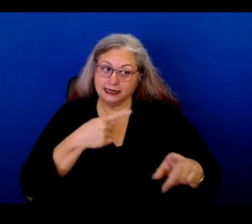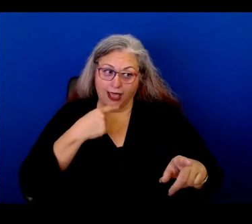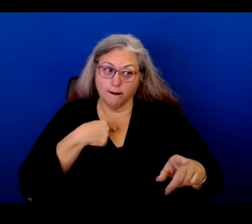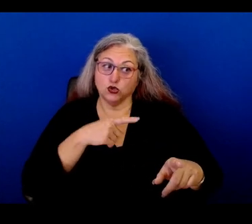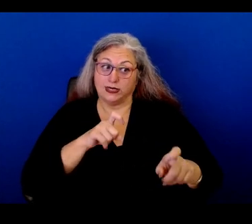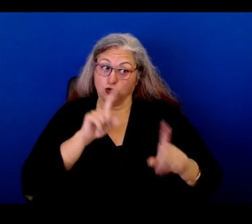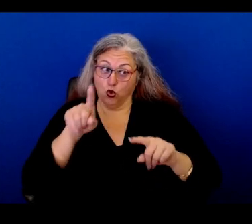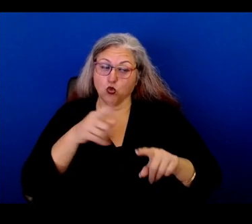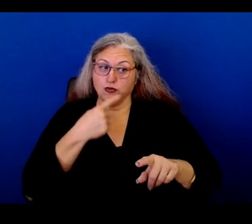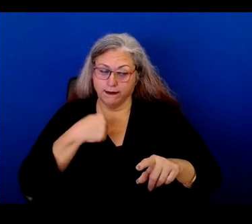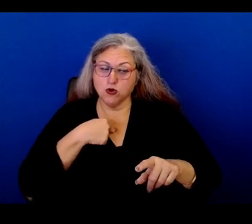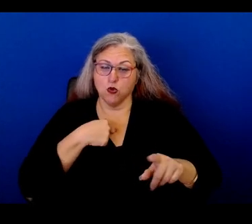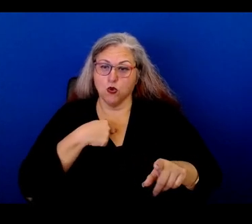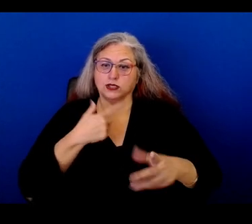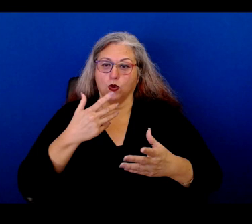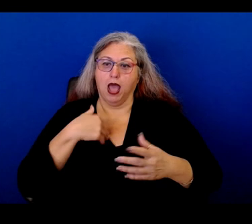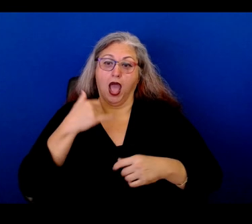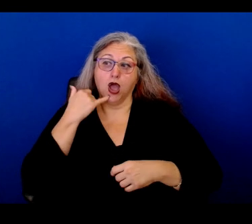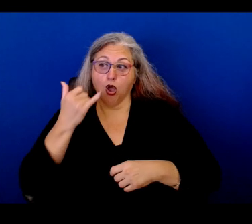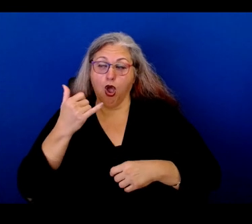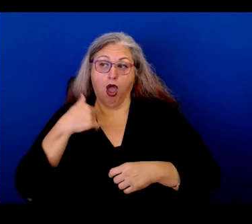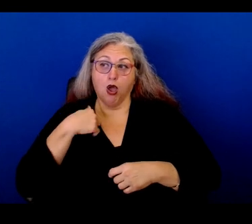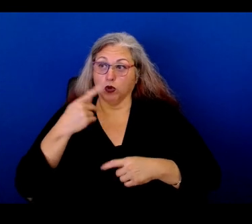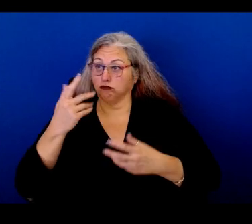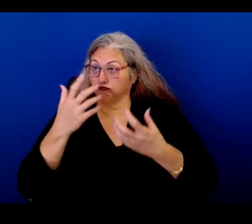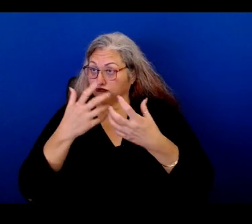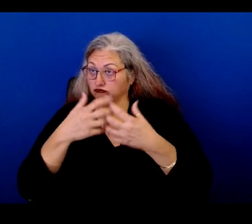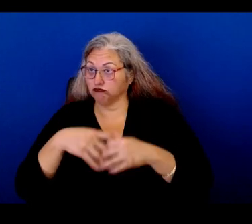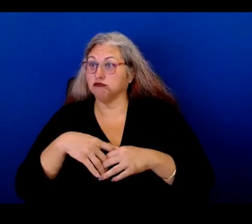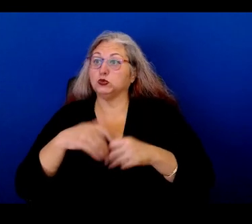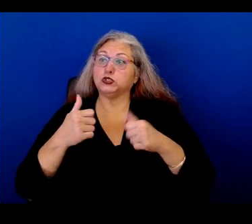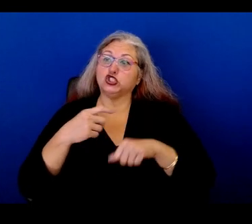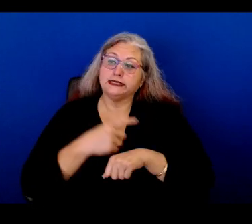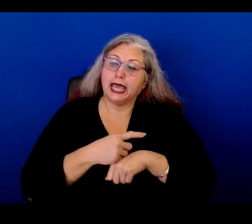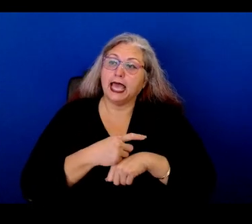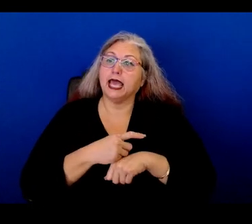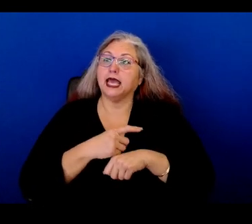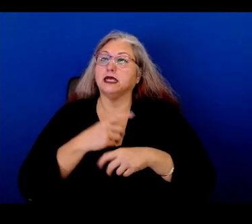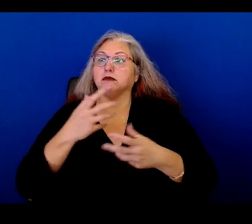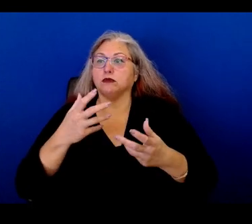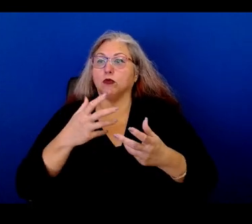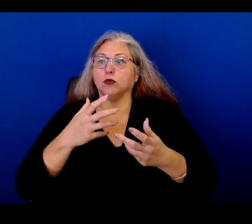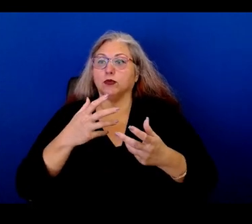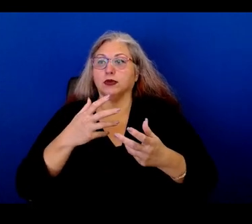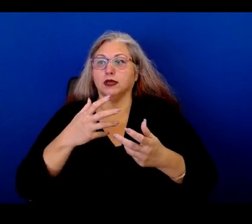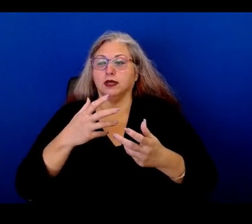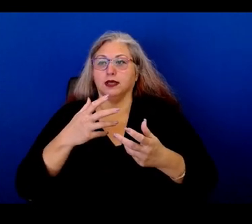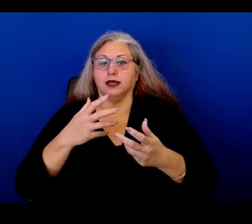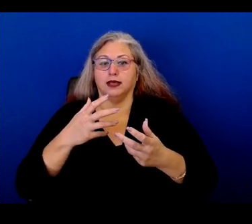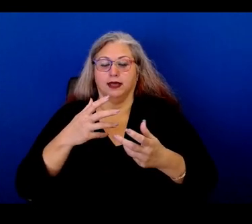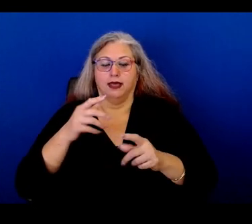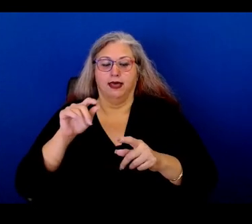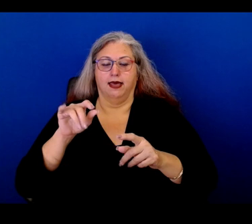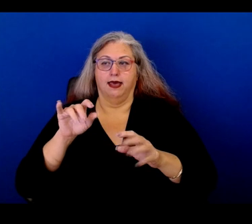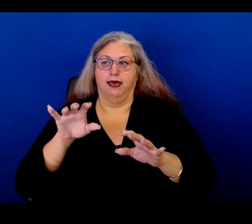run errands. And so I can call them and we can work out what day. And so that